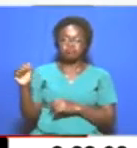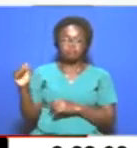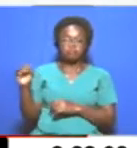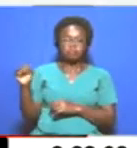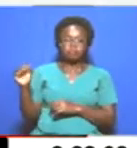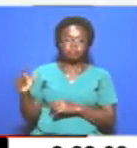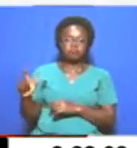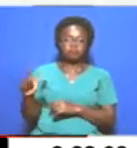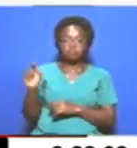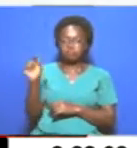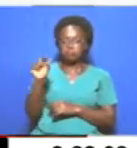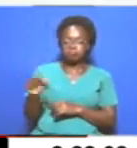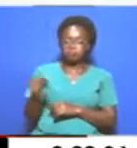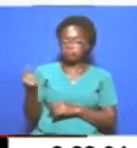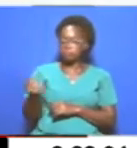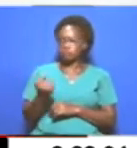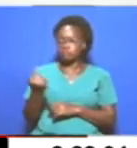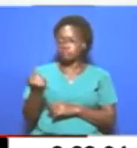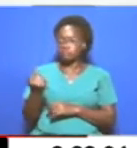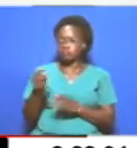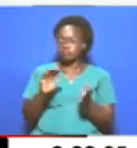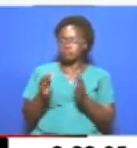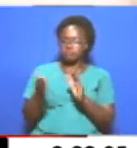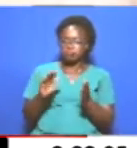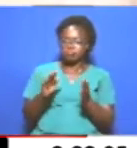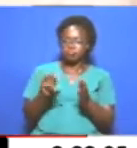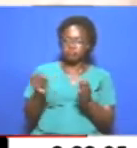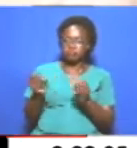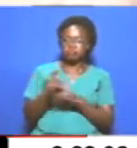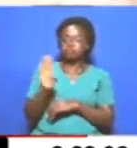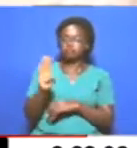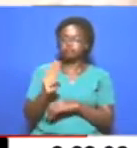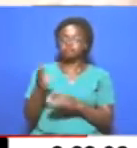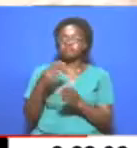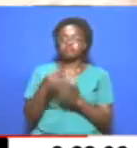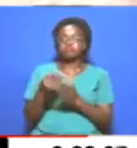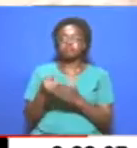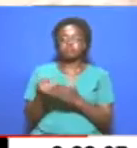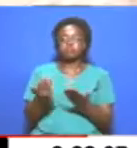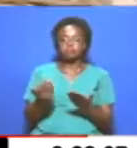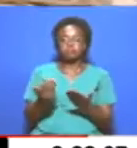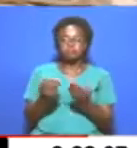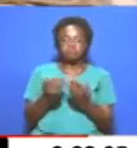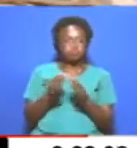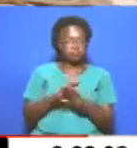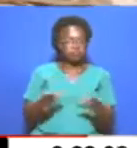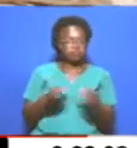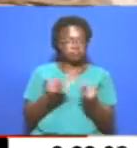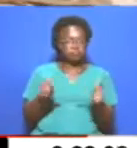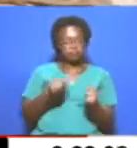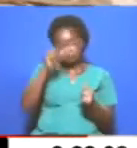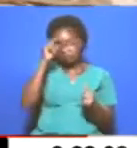government has been able to give out approximately 12 billion Kenya shillings. As a long-term solution, the government